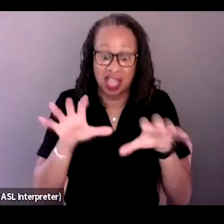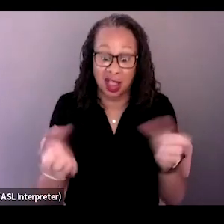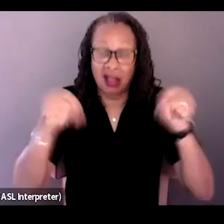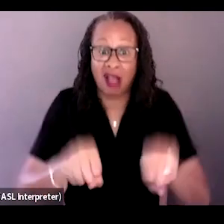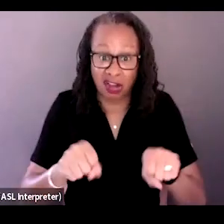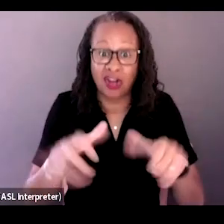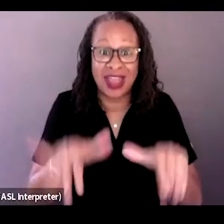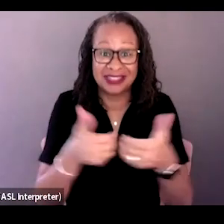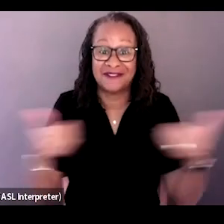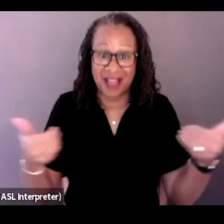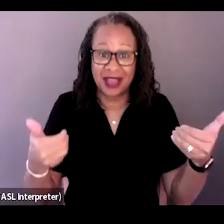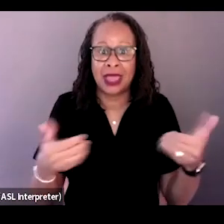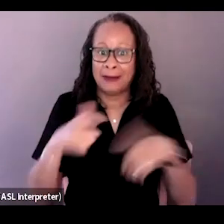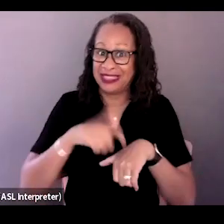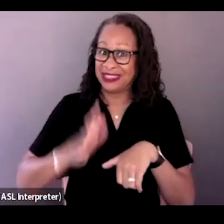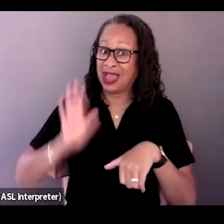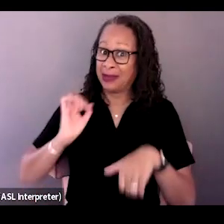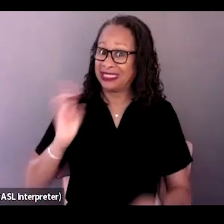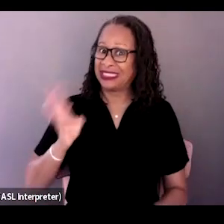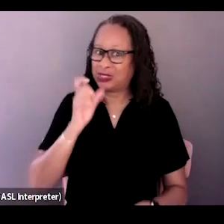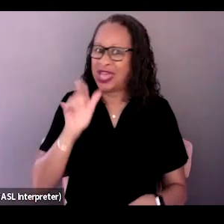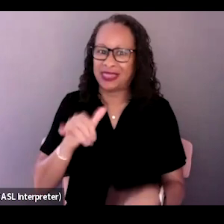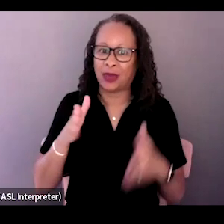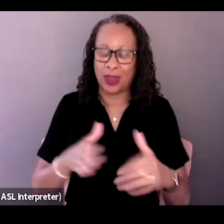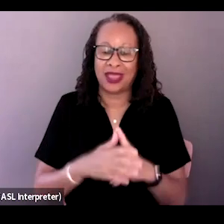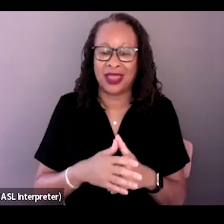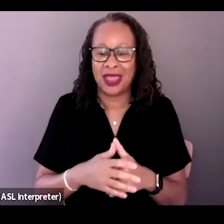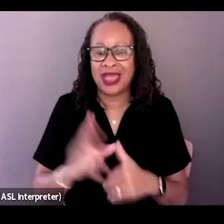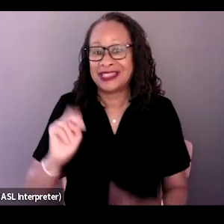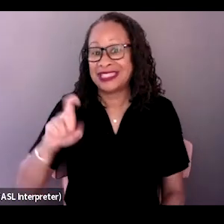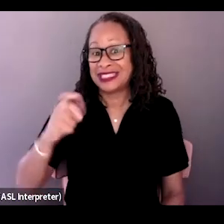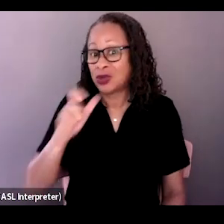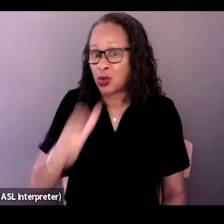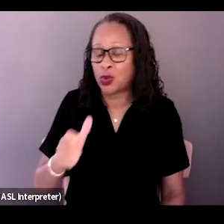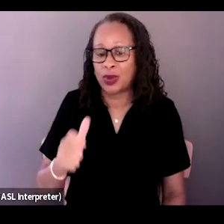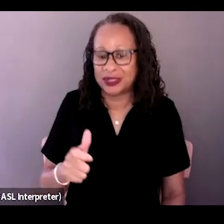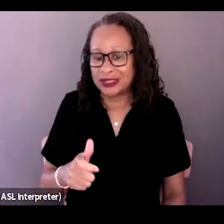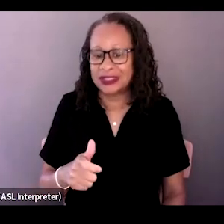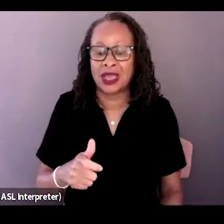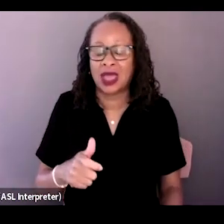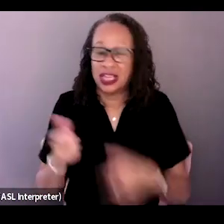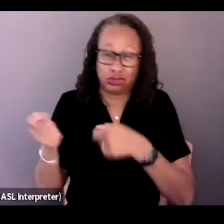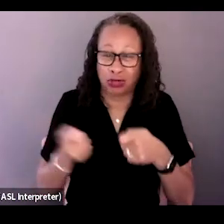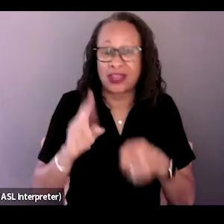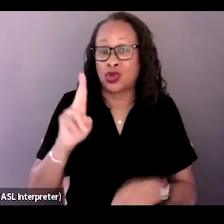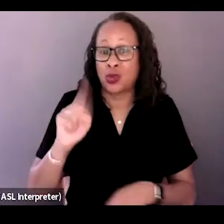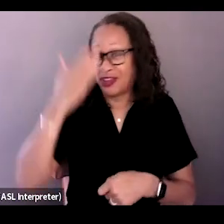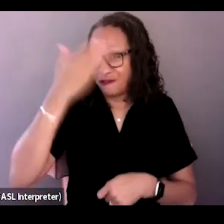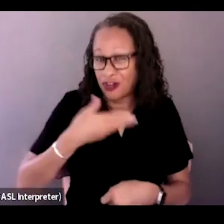not like that. Malcolm X, at the time, he was threatening to drag the United States in front of the United Nations